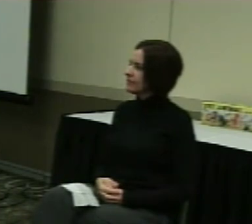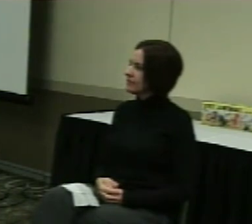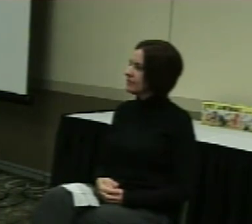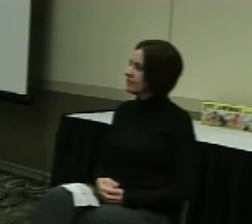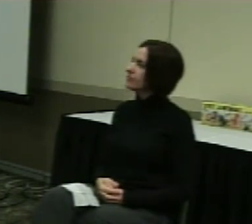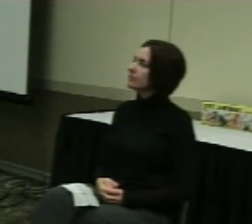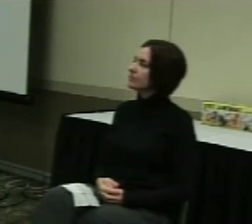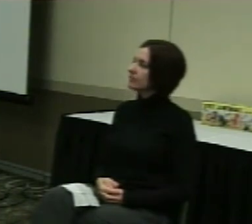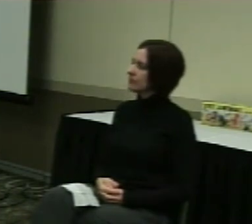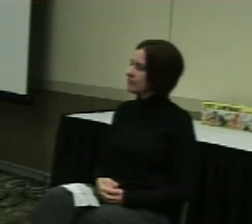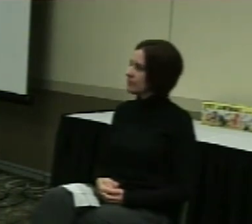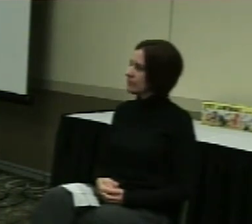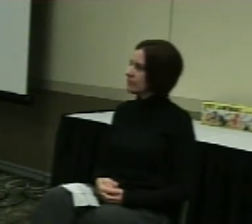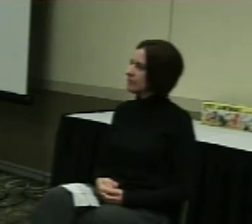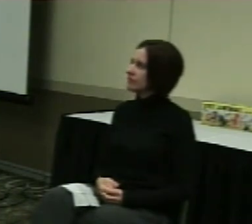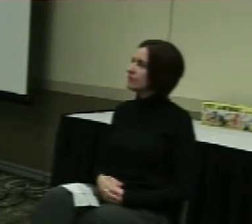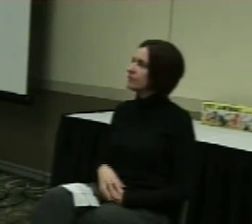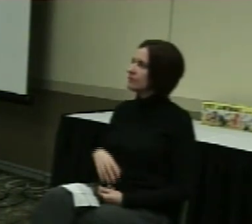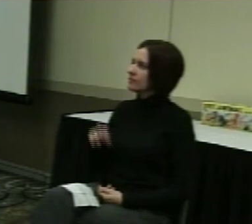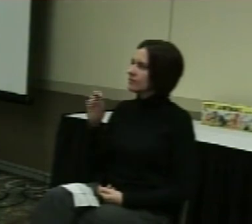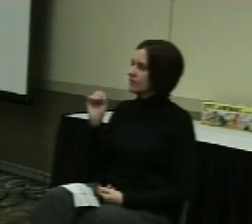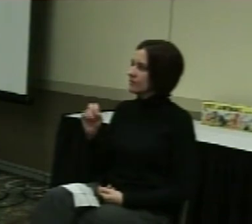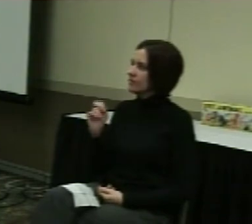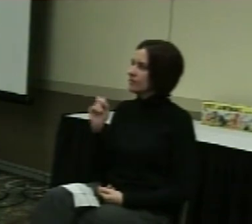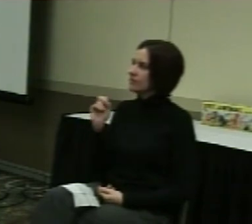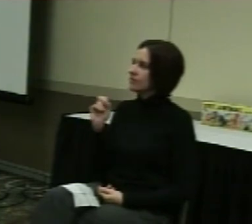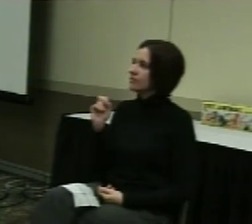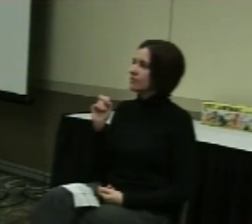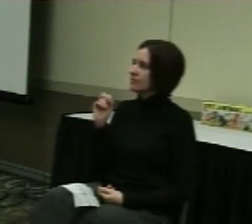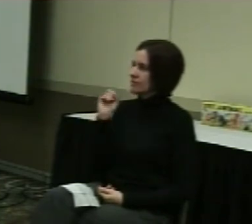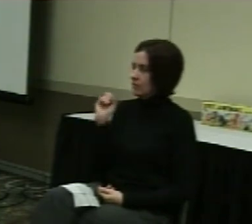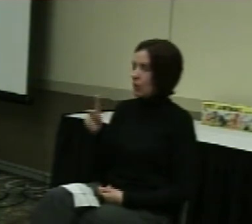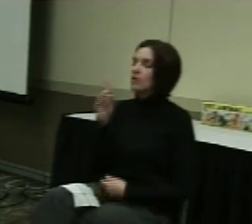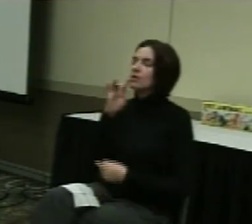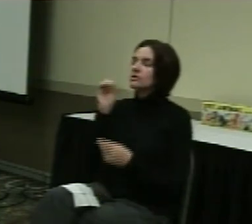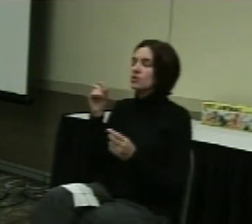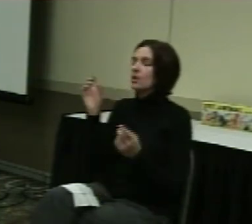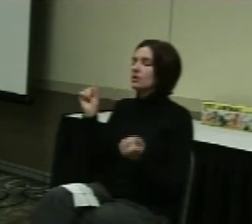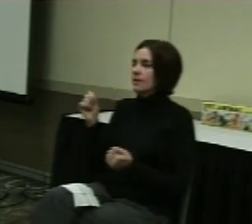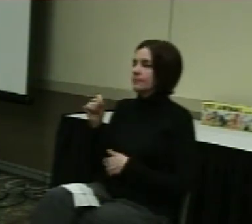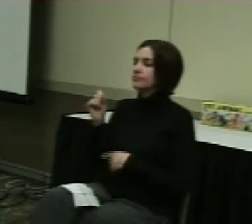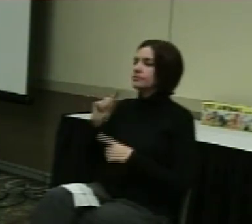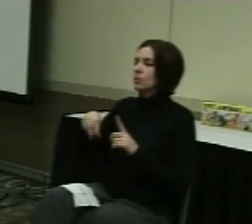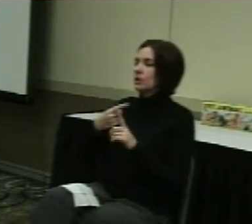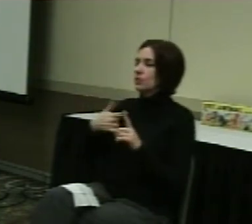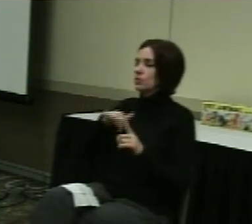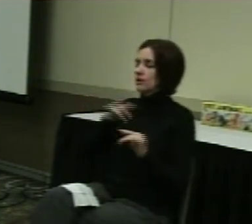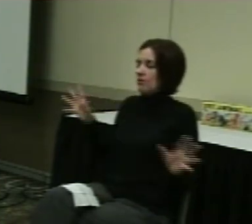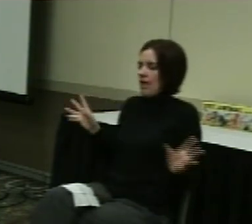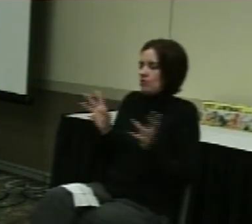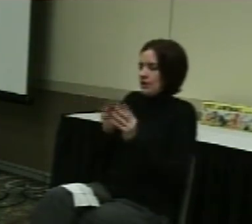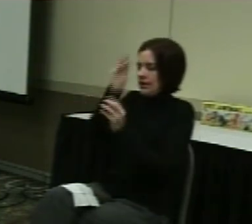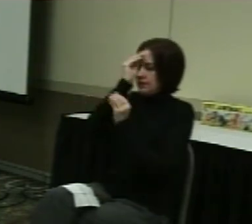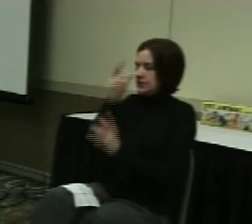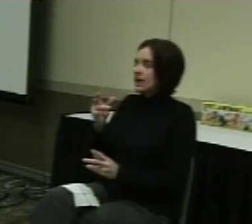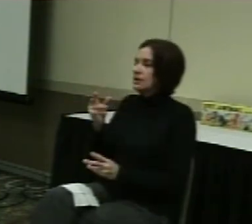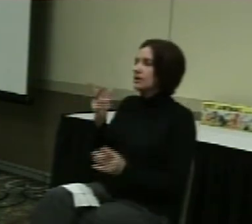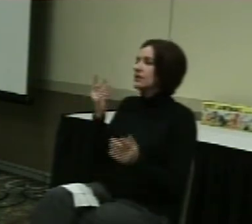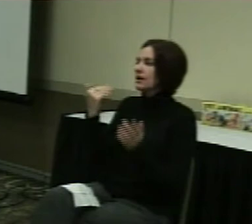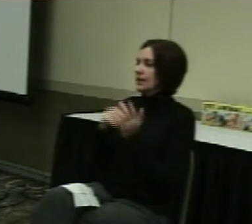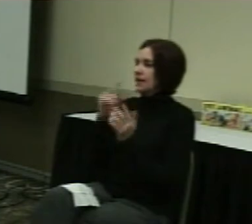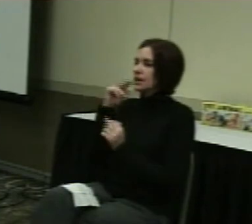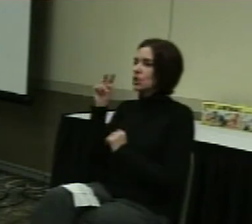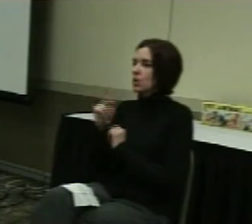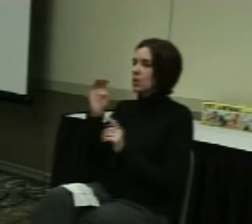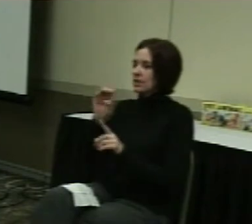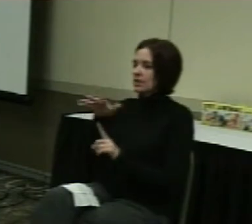Okay. A hugely important consideration as we aggregate data is looking at